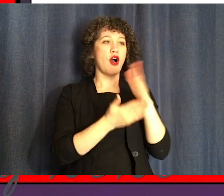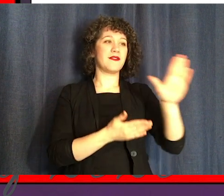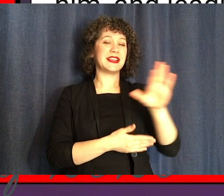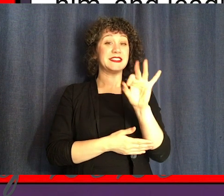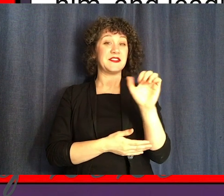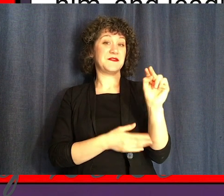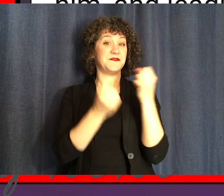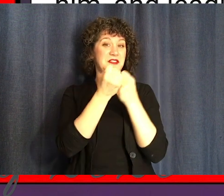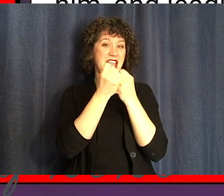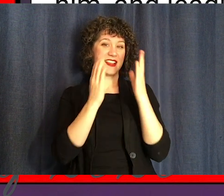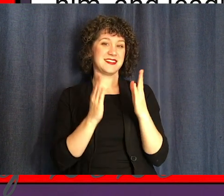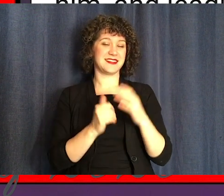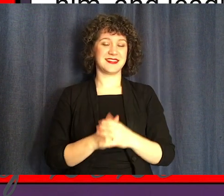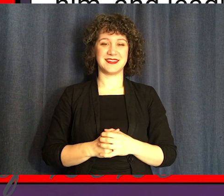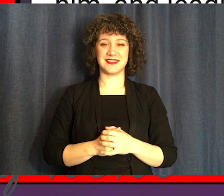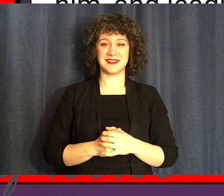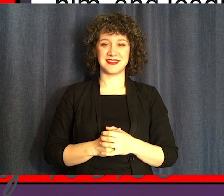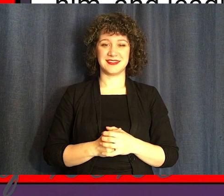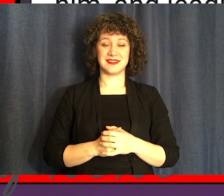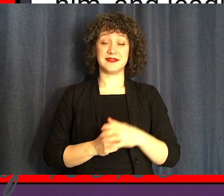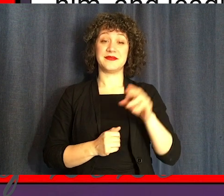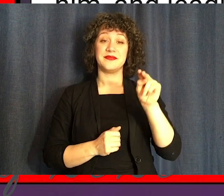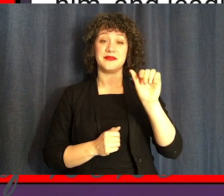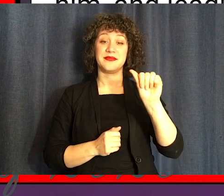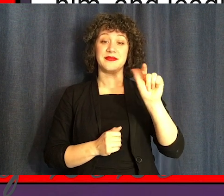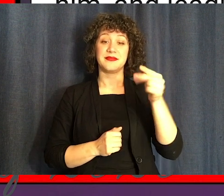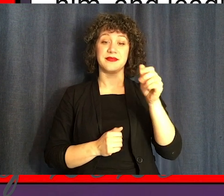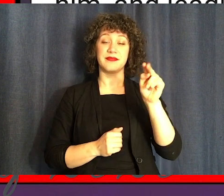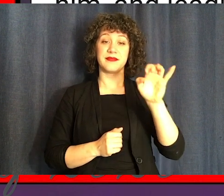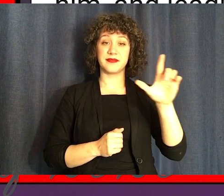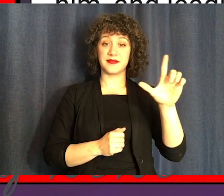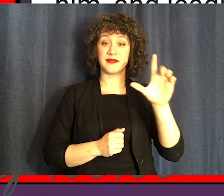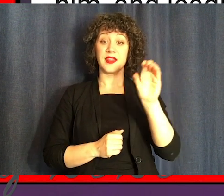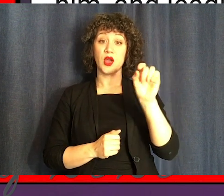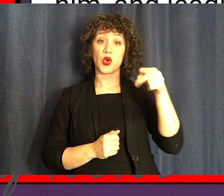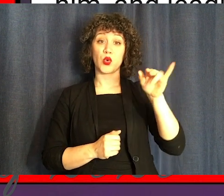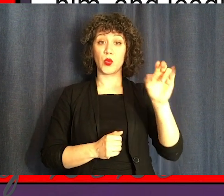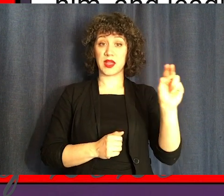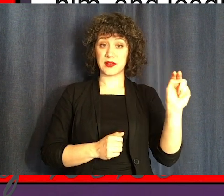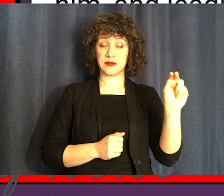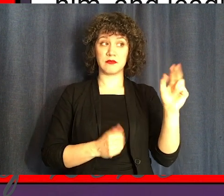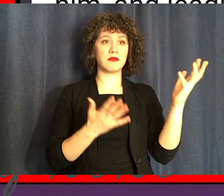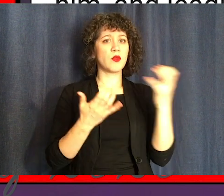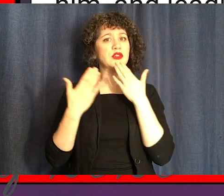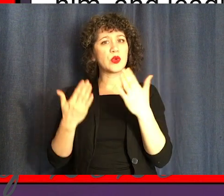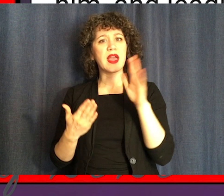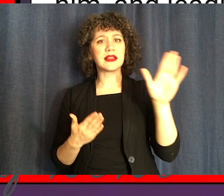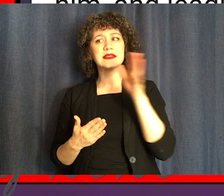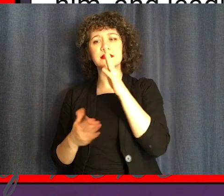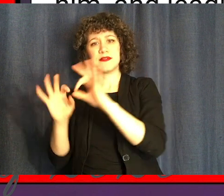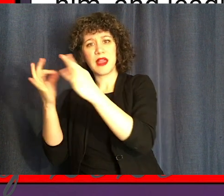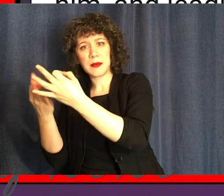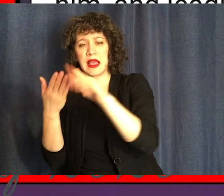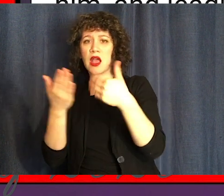Nathaniel O'Quinn. Nathaniel would like to thank his family and all the Houston faculty for always